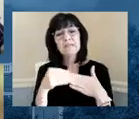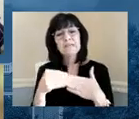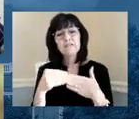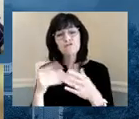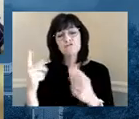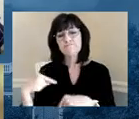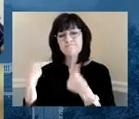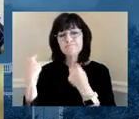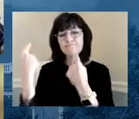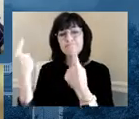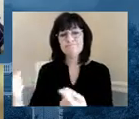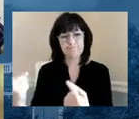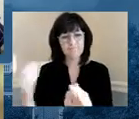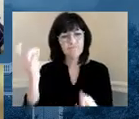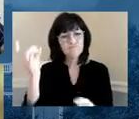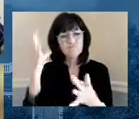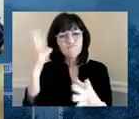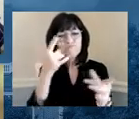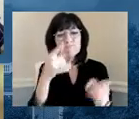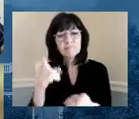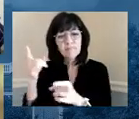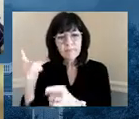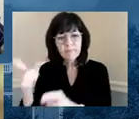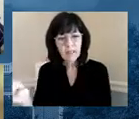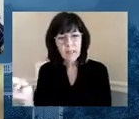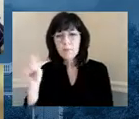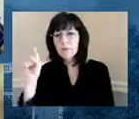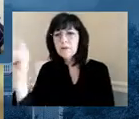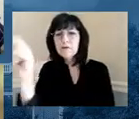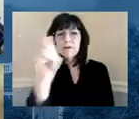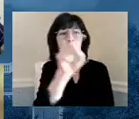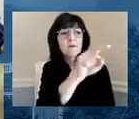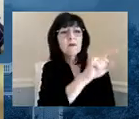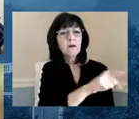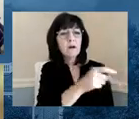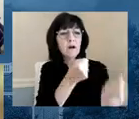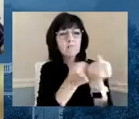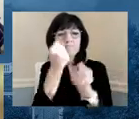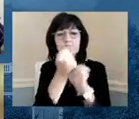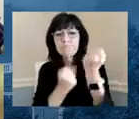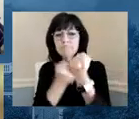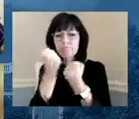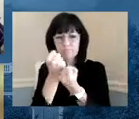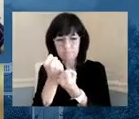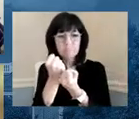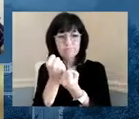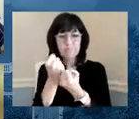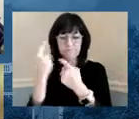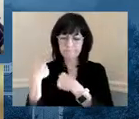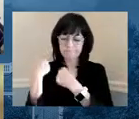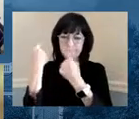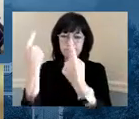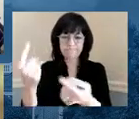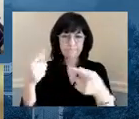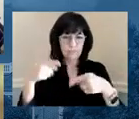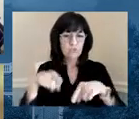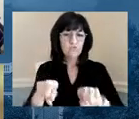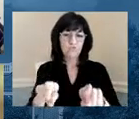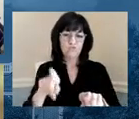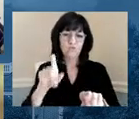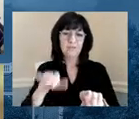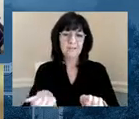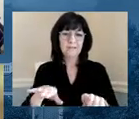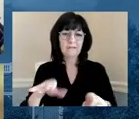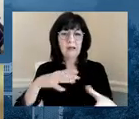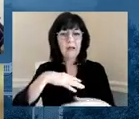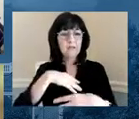healthcare community who worked on this bill and who helped see us through this crisis as well. And of course, I want to thank the prime sponsor of this